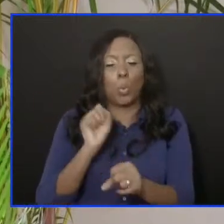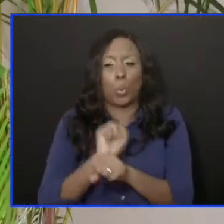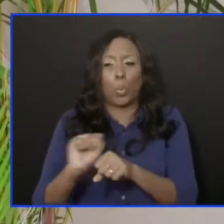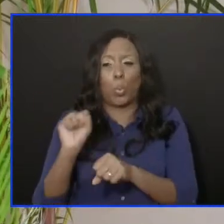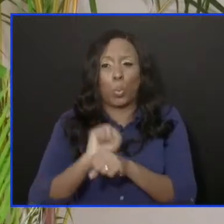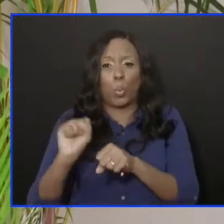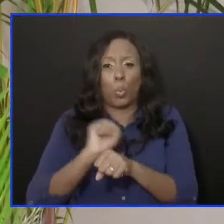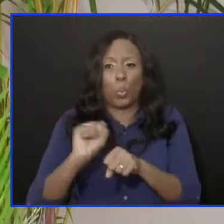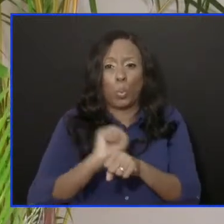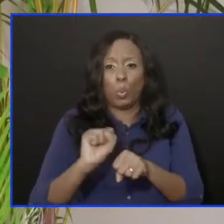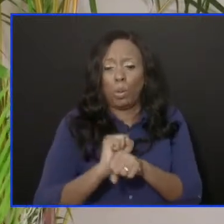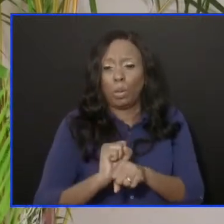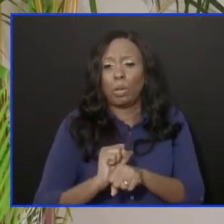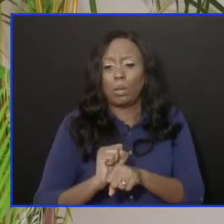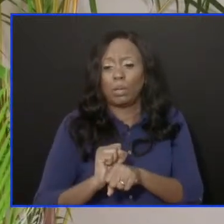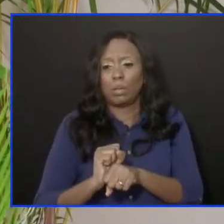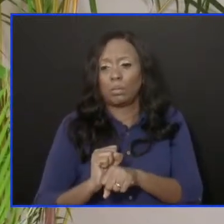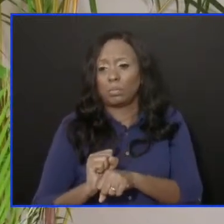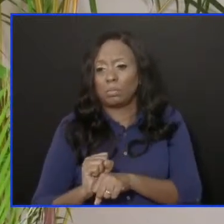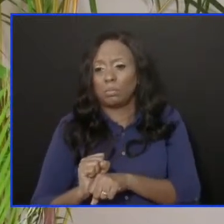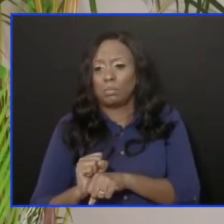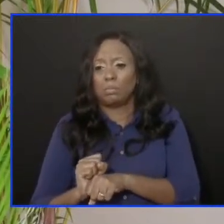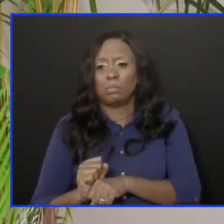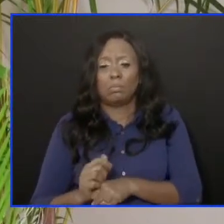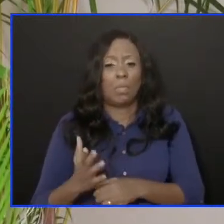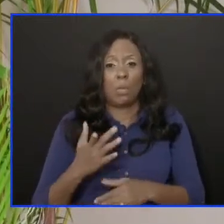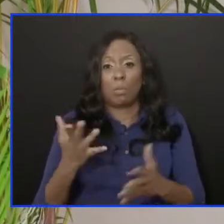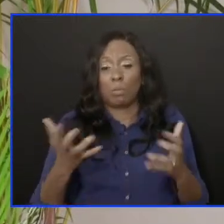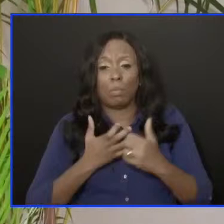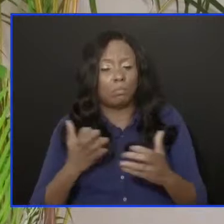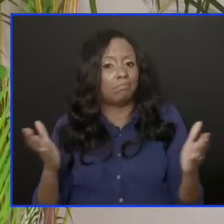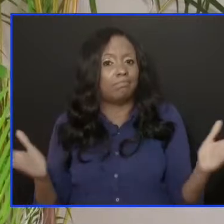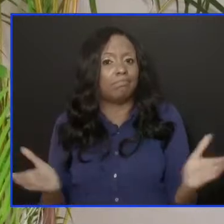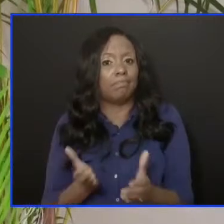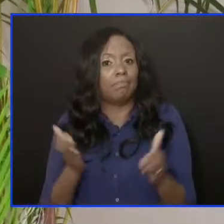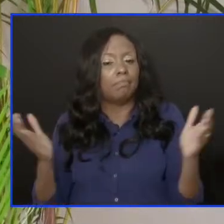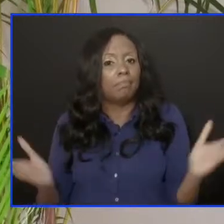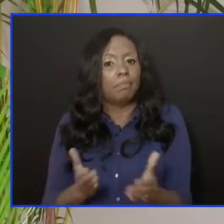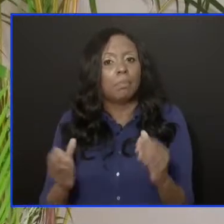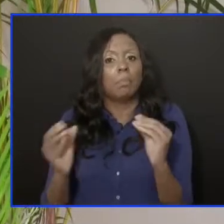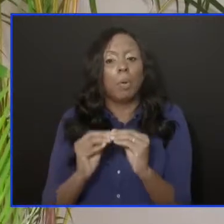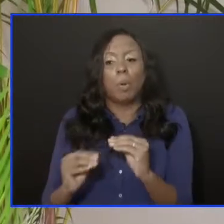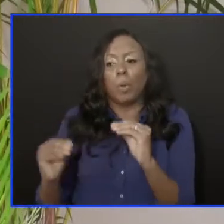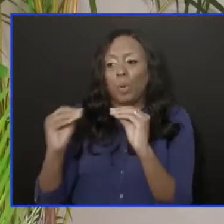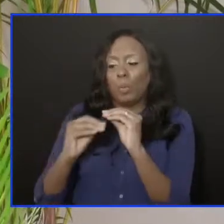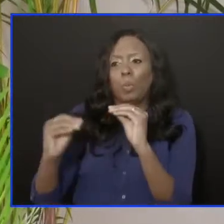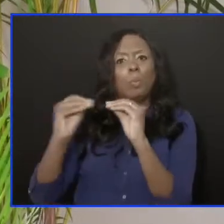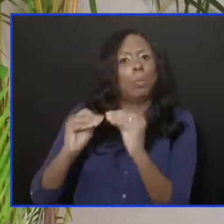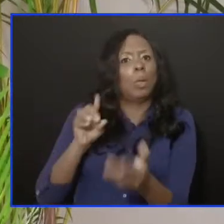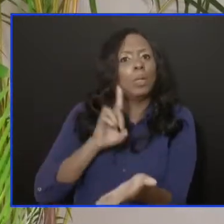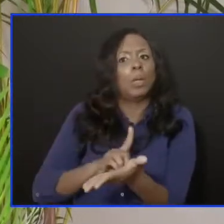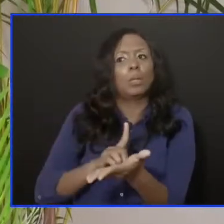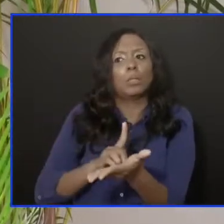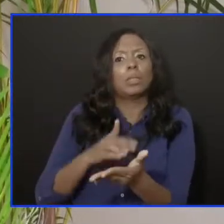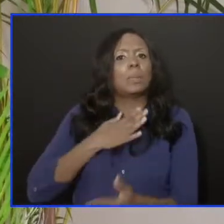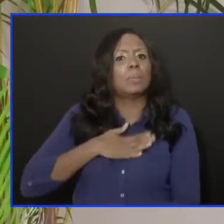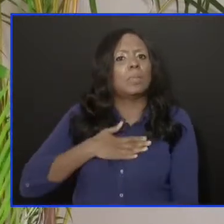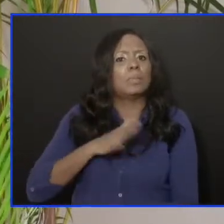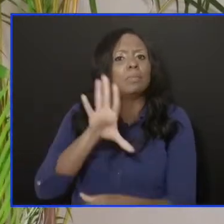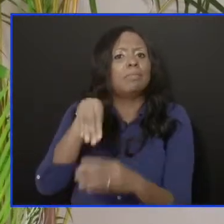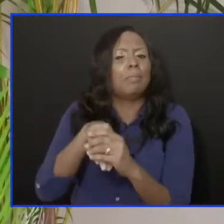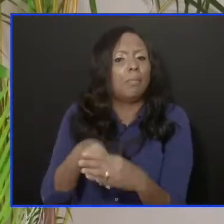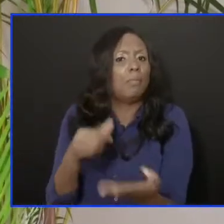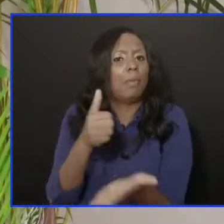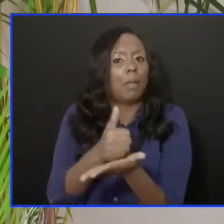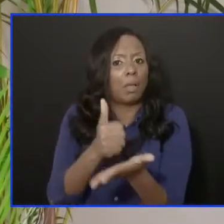every area and every aspect. And I just want to encourage more and more doctors to get involved on the front